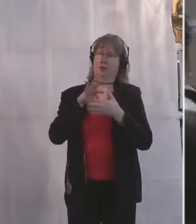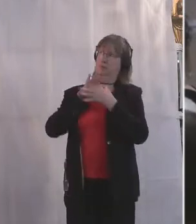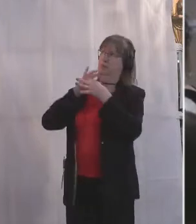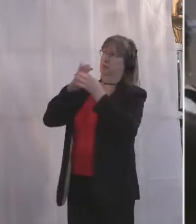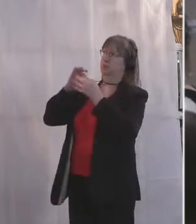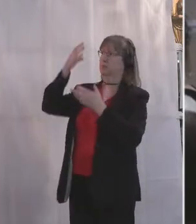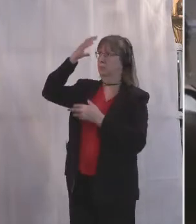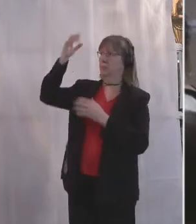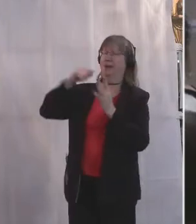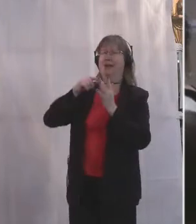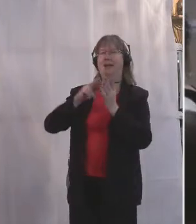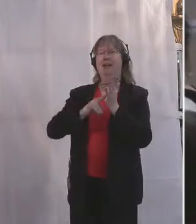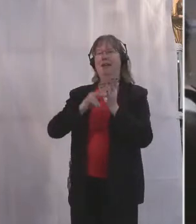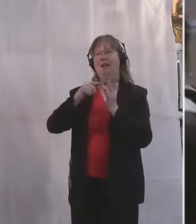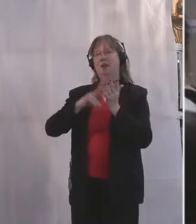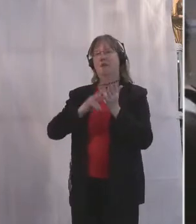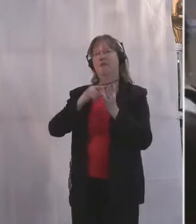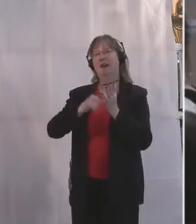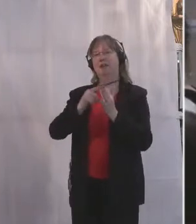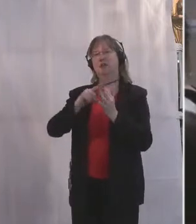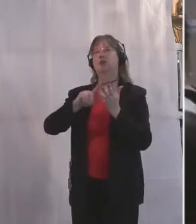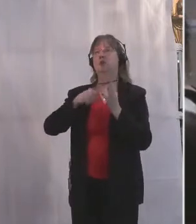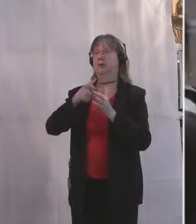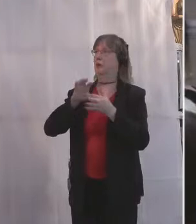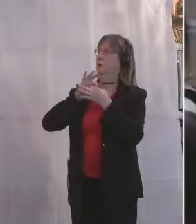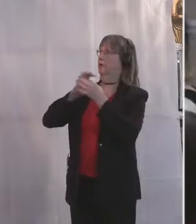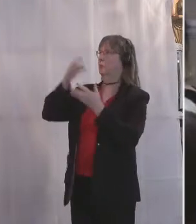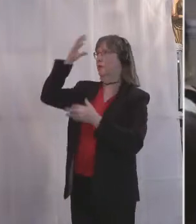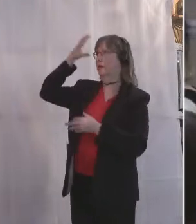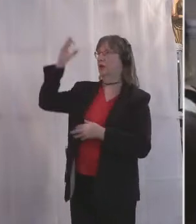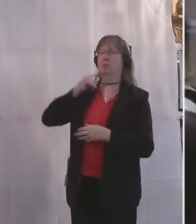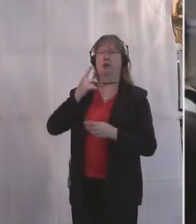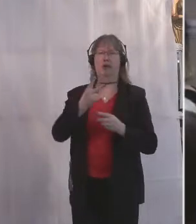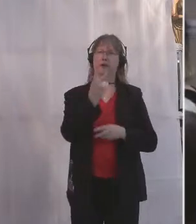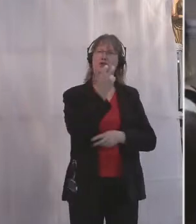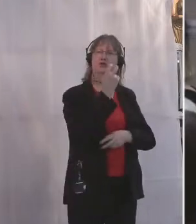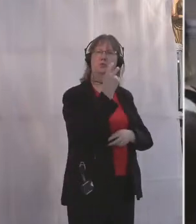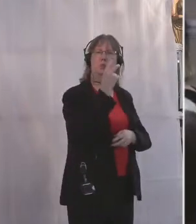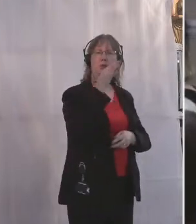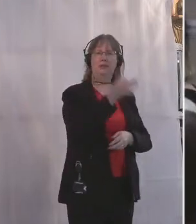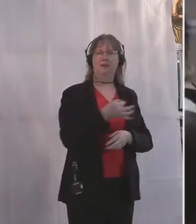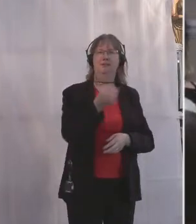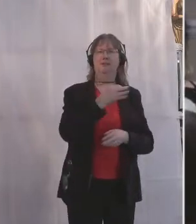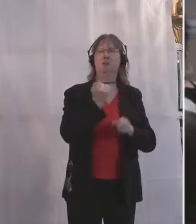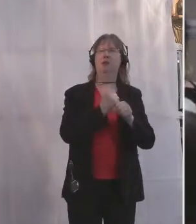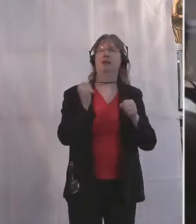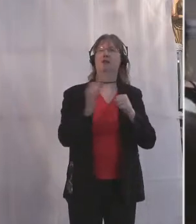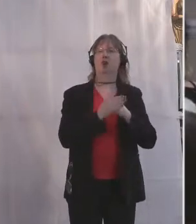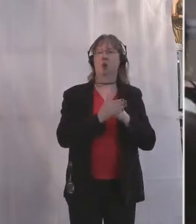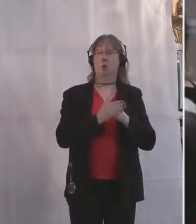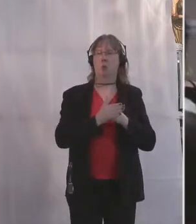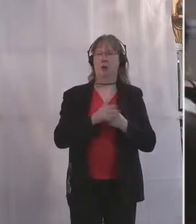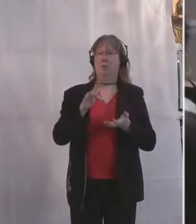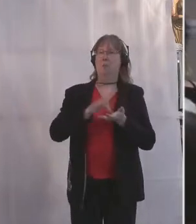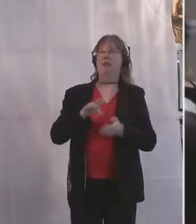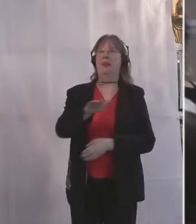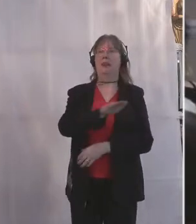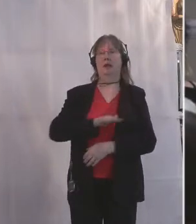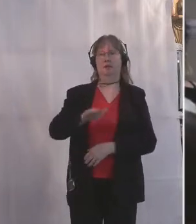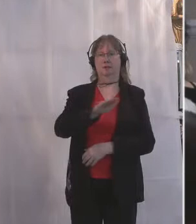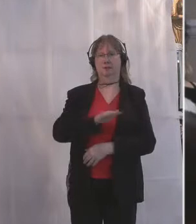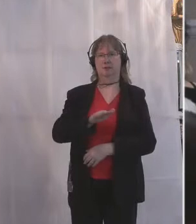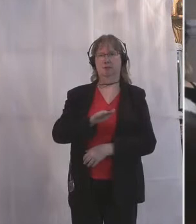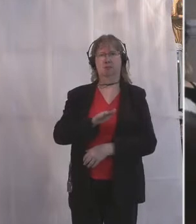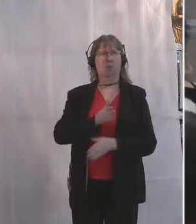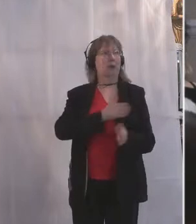with Innovate UK as a city region, working with two other city regions, with Glasgow and the Midlands, across the UK